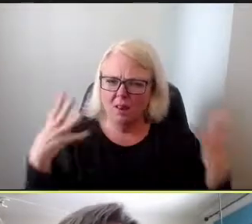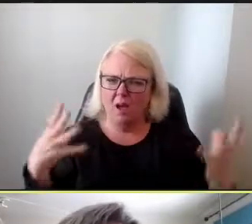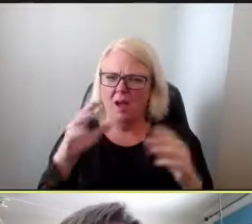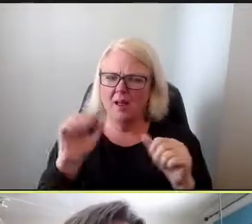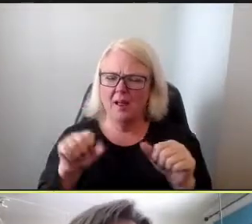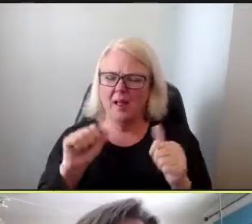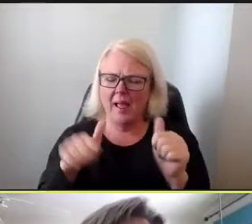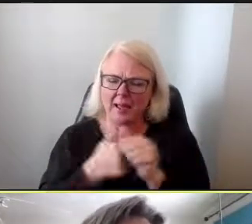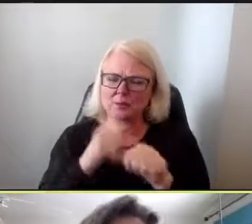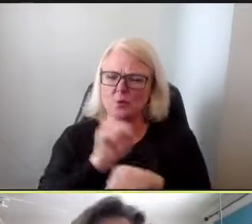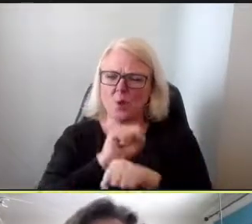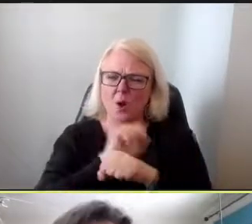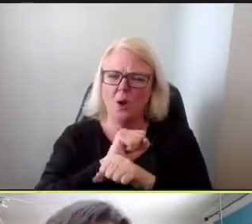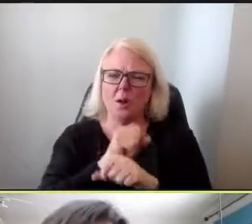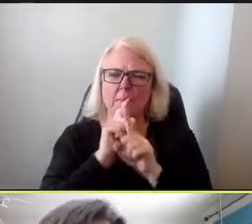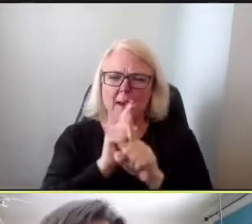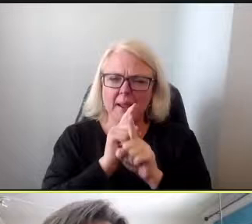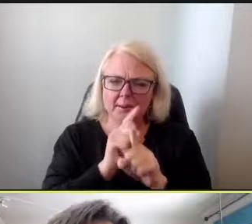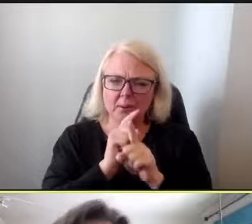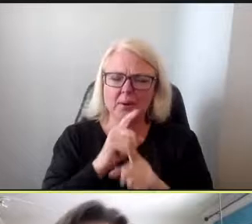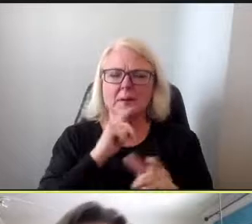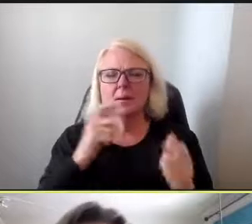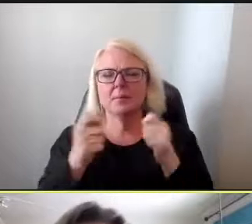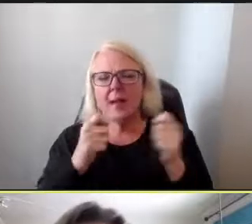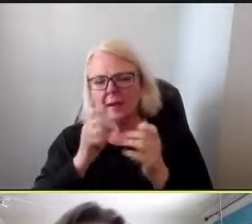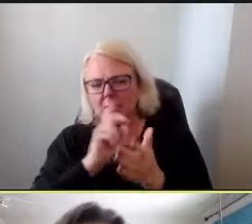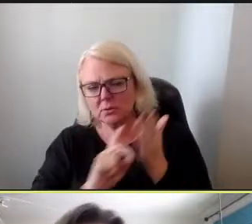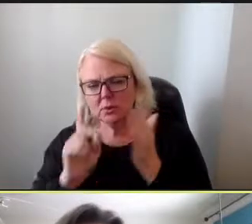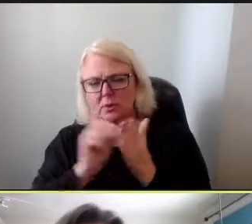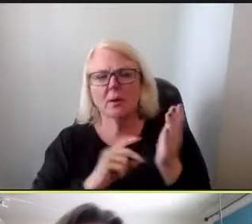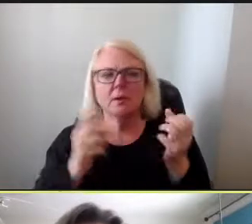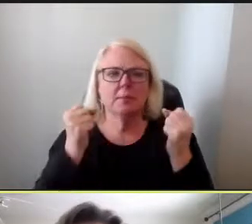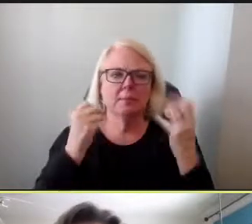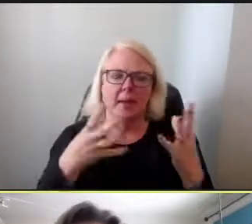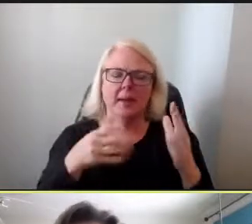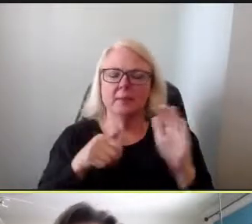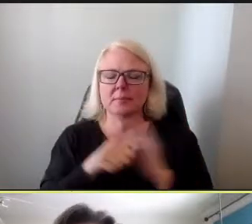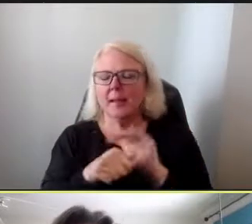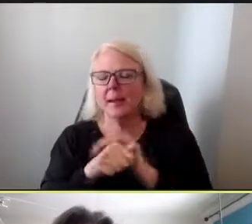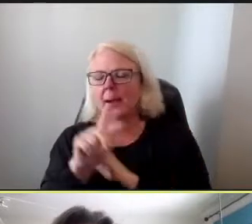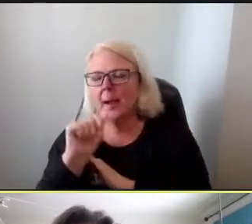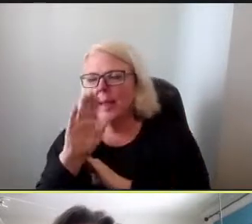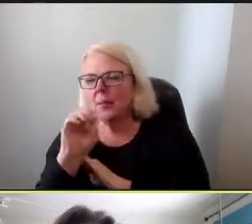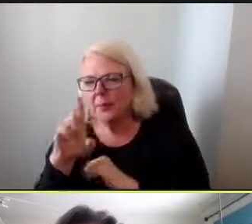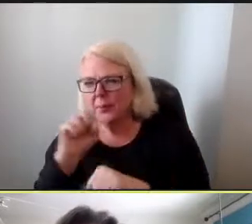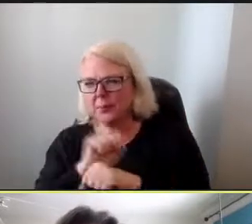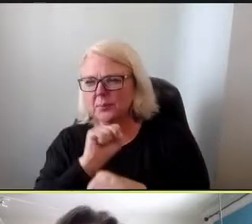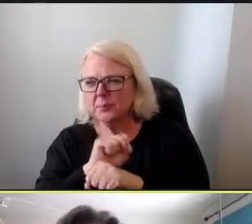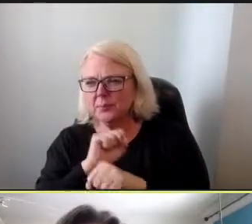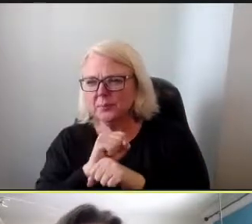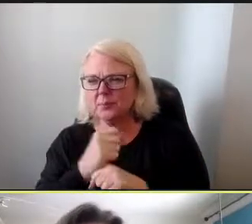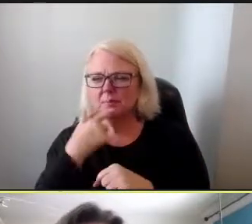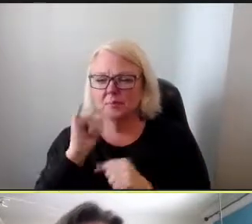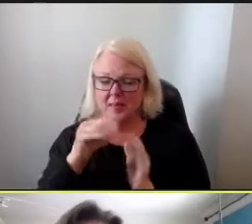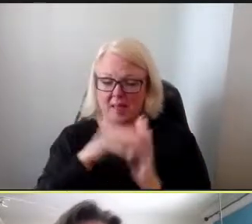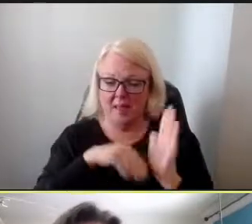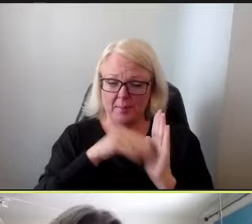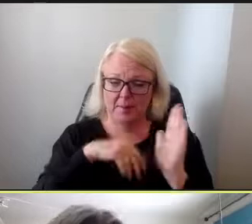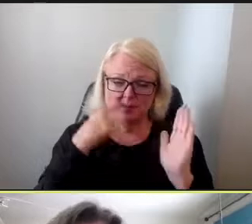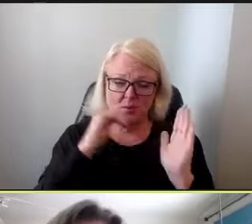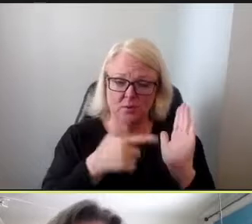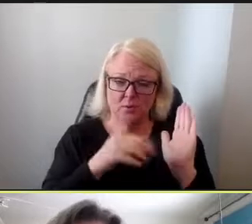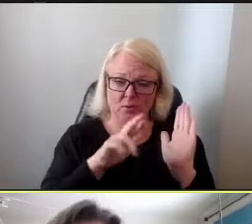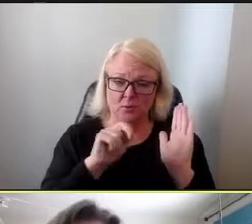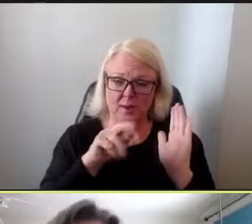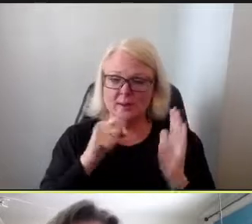work in mentoring, managing discrimination, and other forms of hidden labor. In other words, the likely applicants for these grants